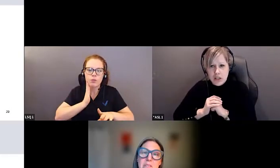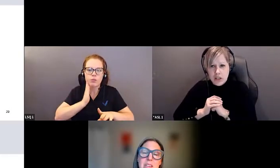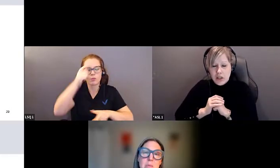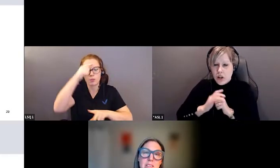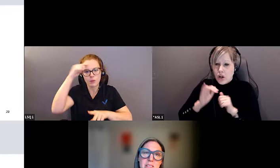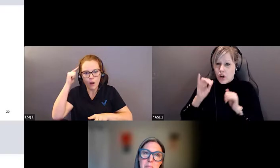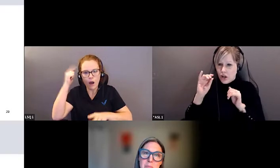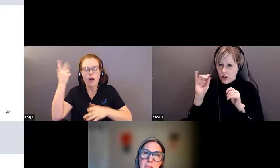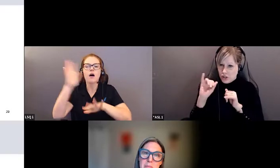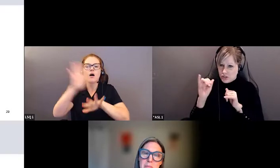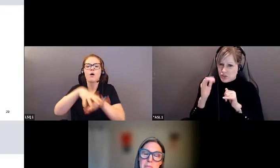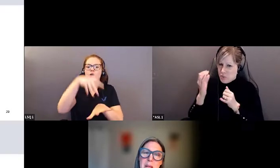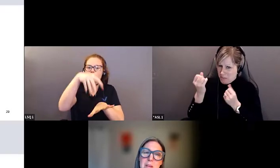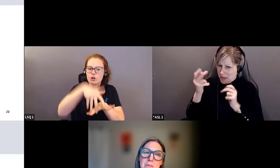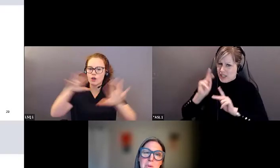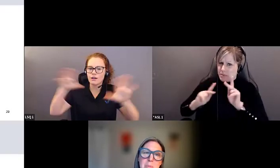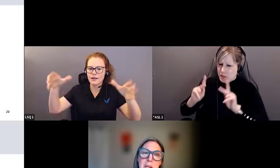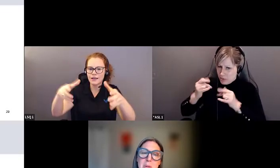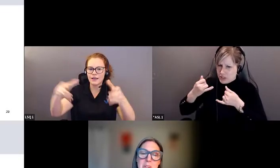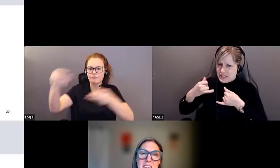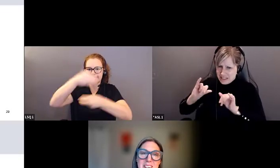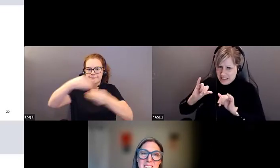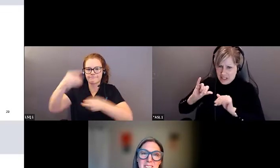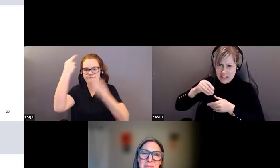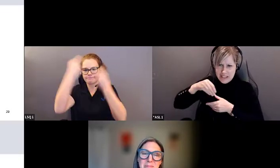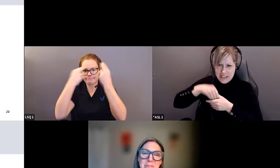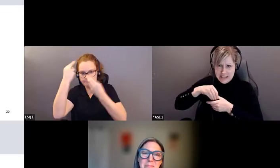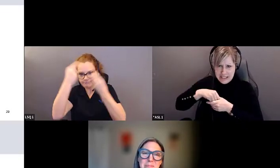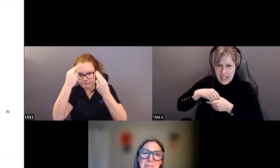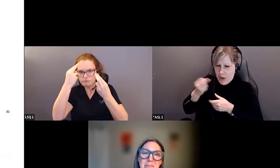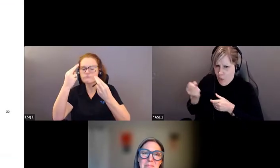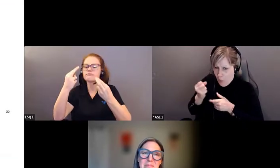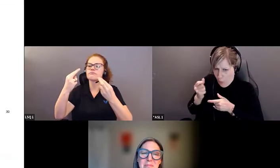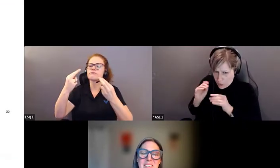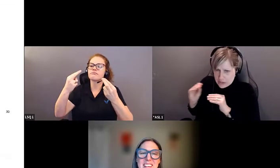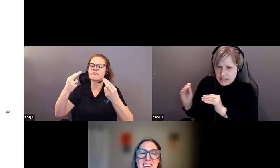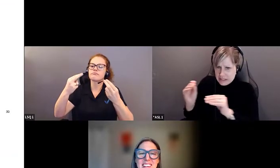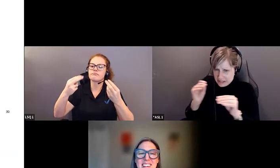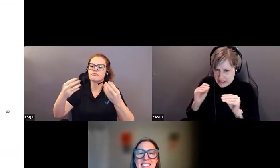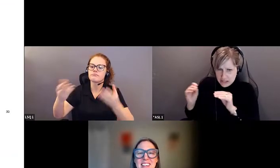carriers of these wisdoms, many of whom I note here.